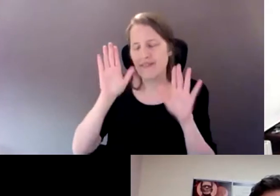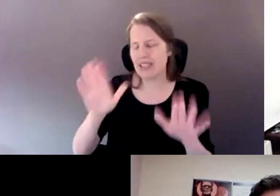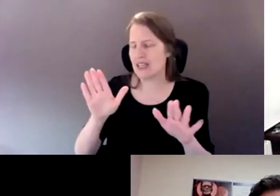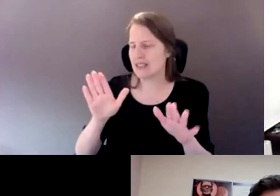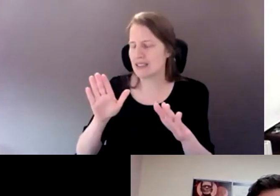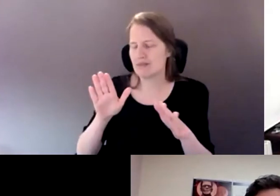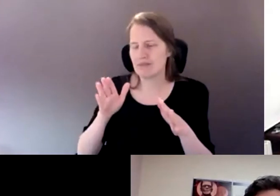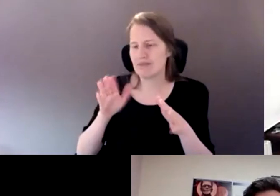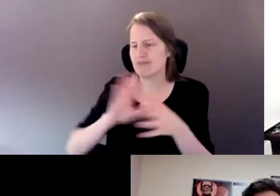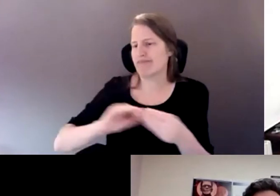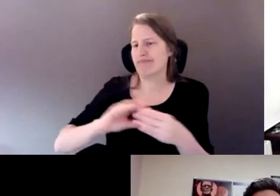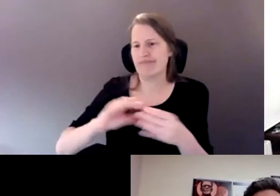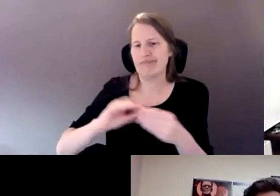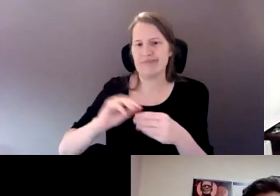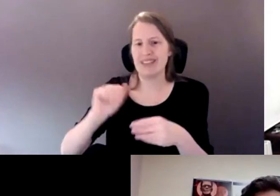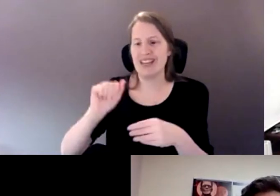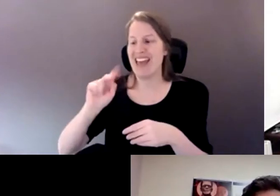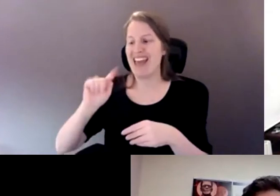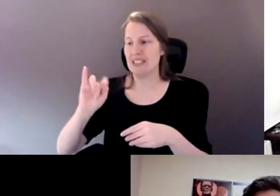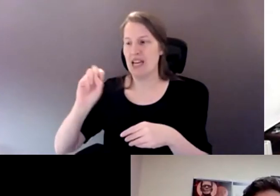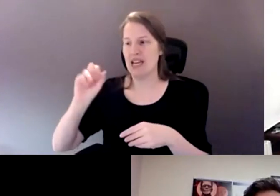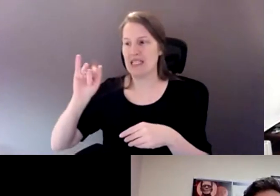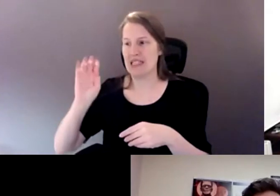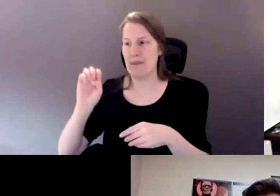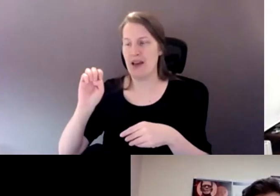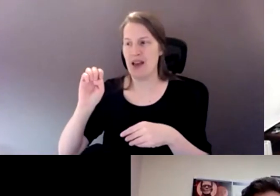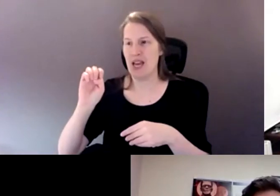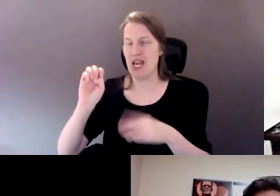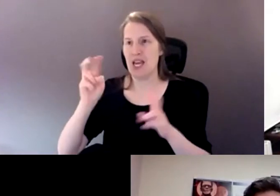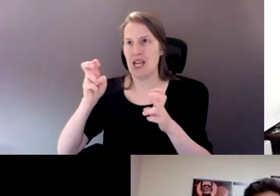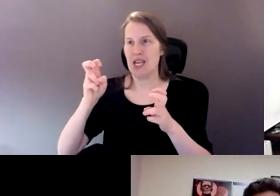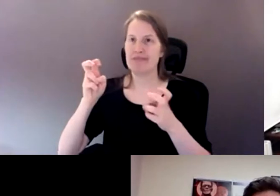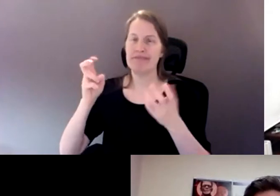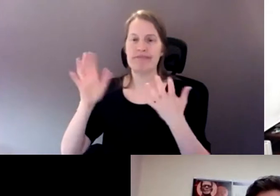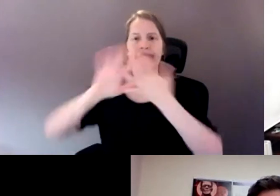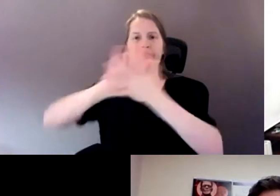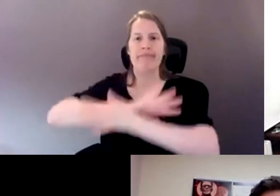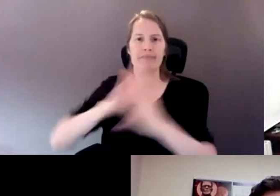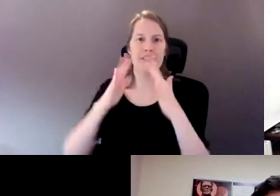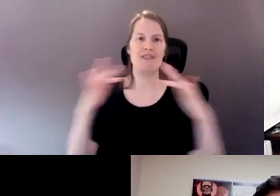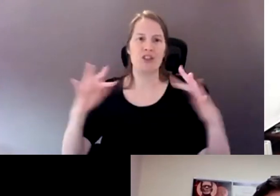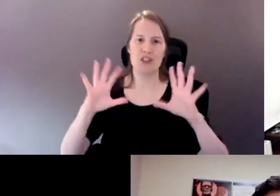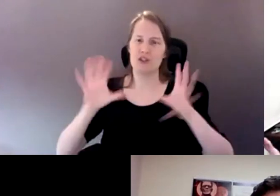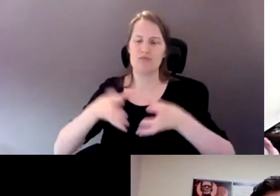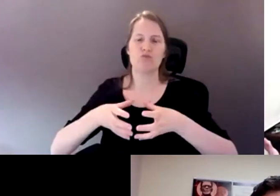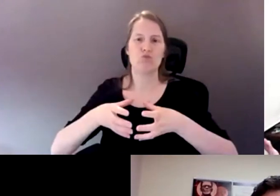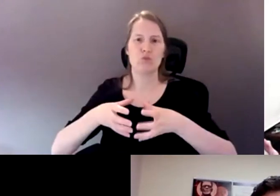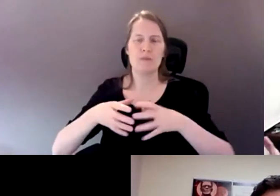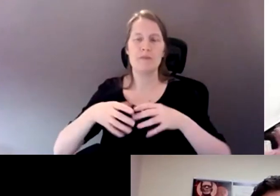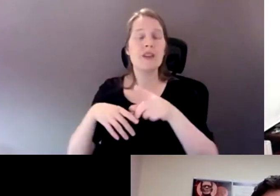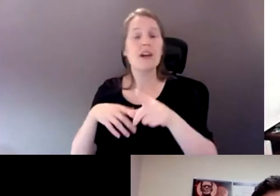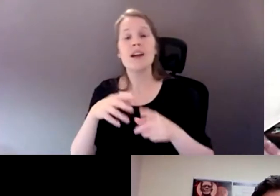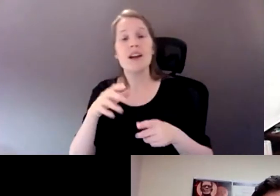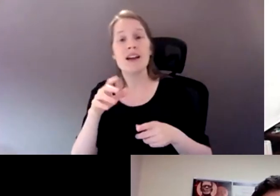it, that the anti-Semites take that diversity and put it in a box. I think it is really. But the problem is